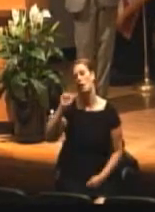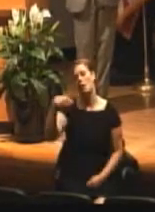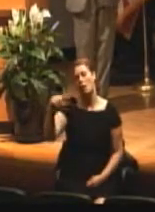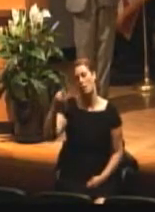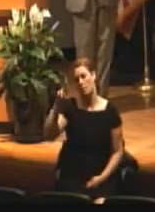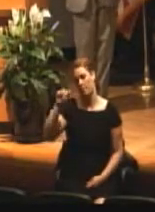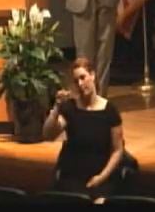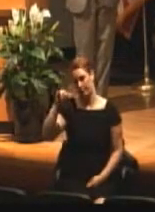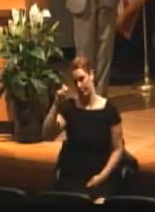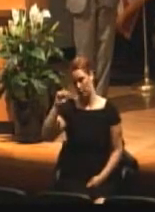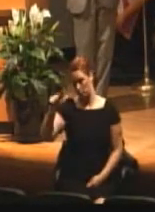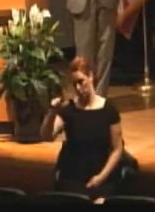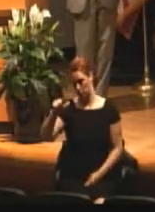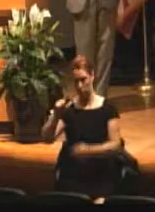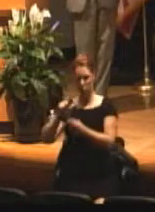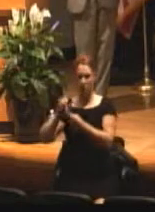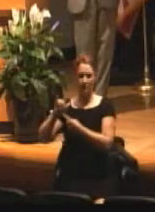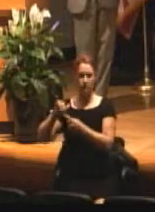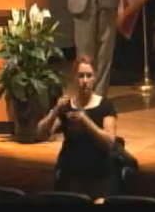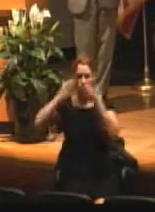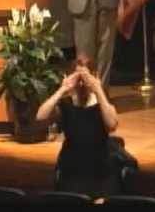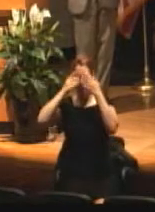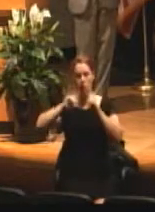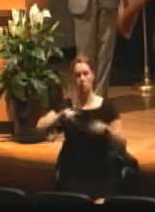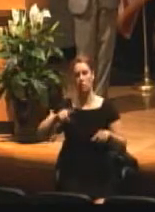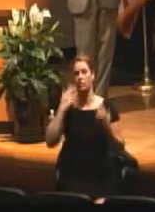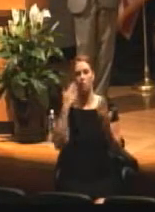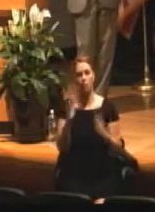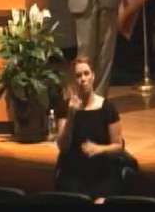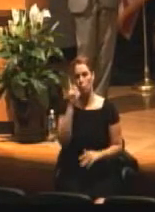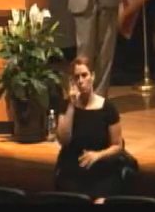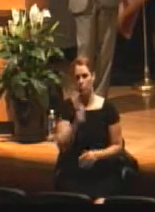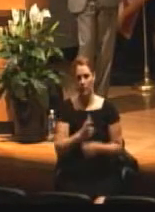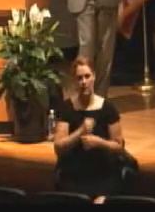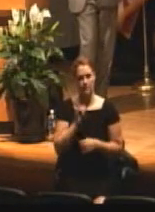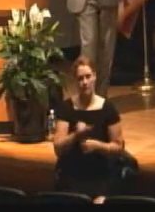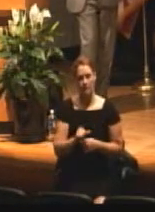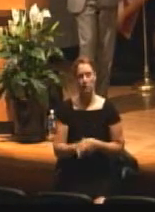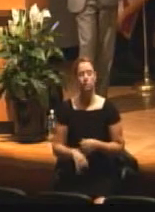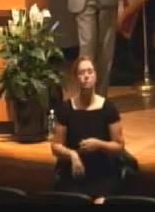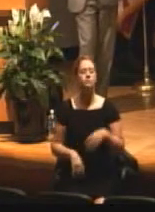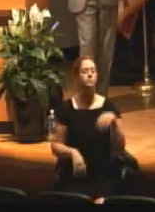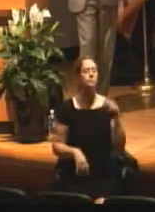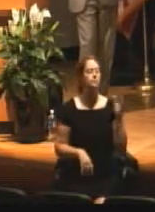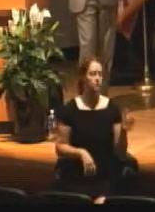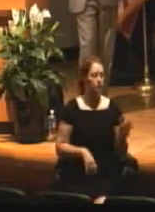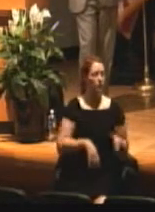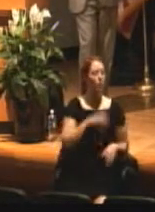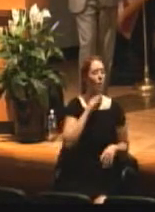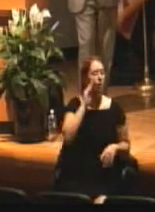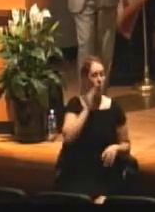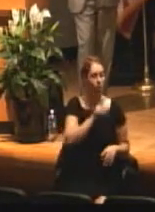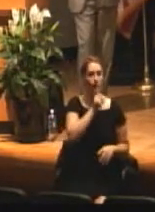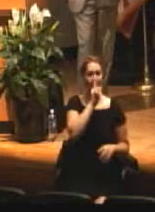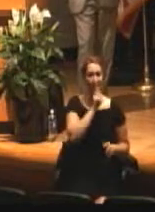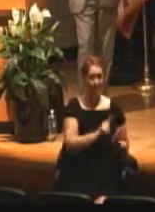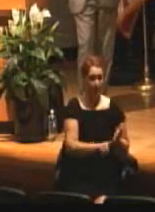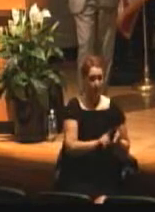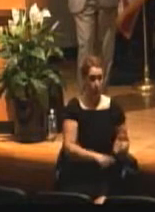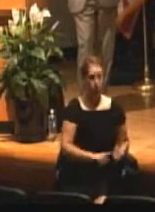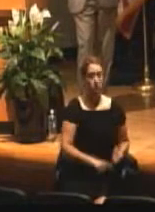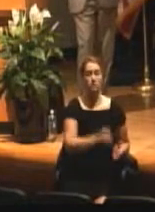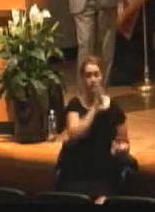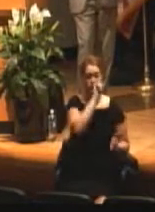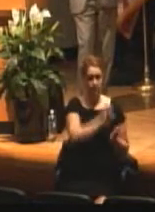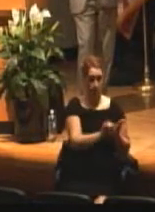And it's a blind order, so we never know who gets it. It goes through. A home inspection, most lenders don't require on